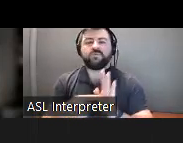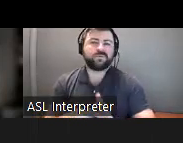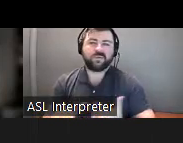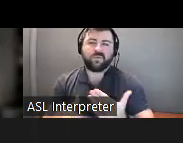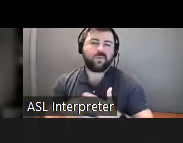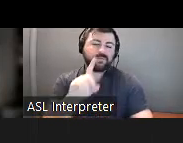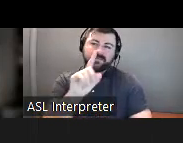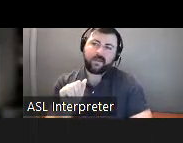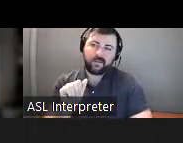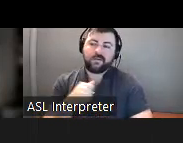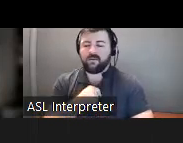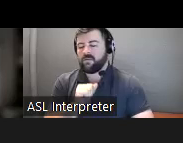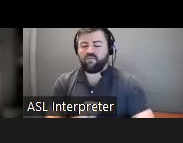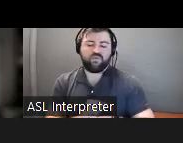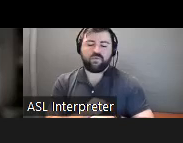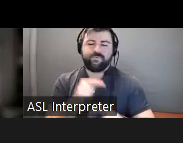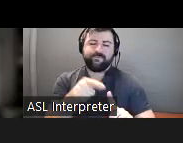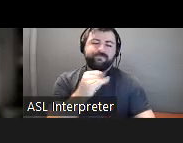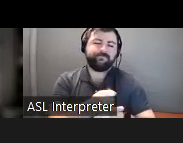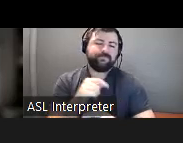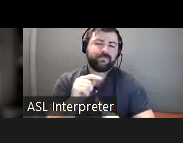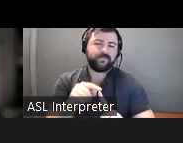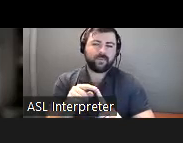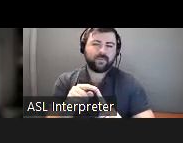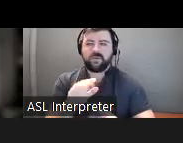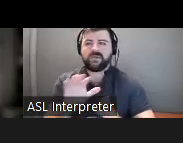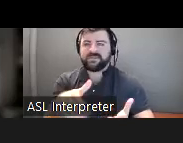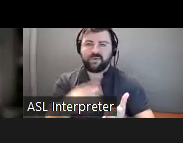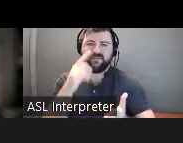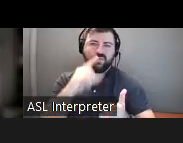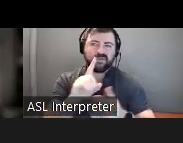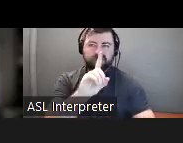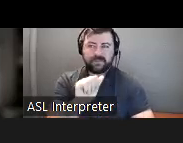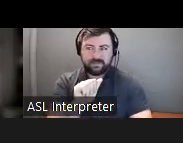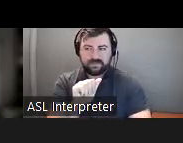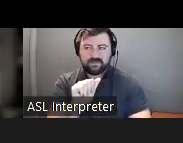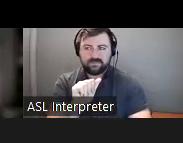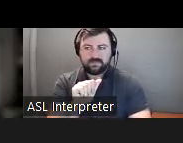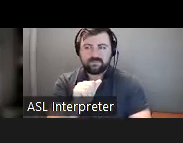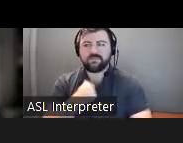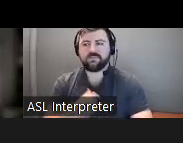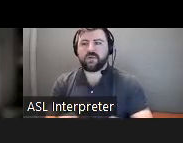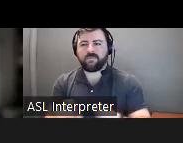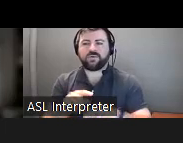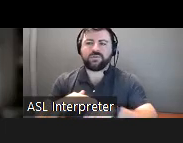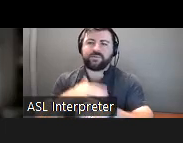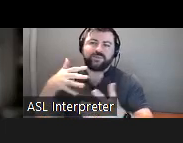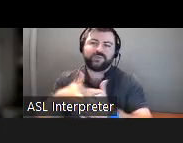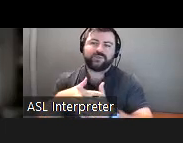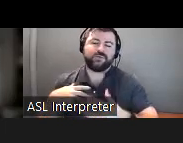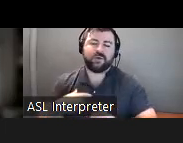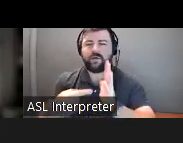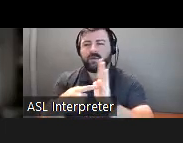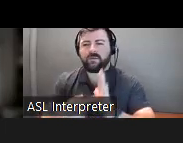disabilities, which I work at a Center for Disabilities. I'm also Indigenous, and I represent